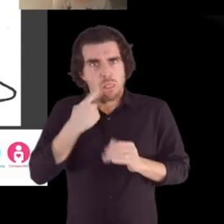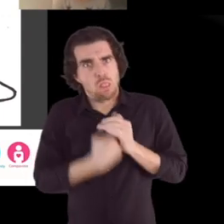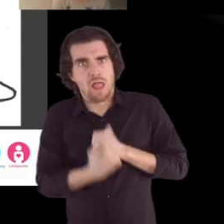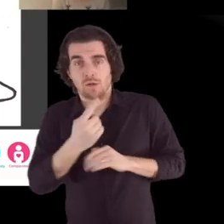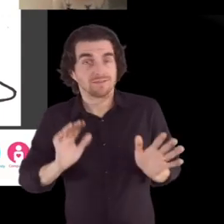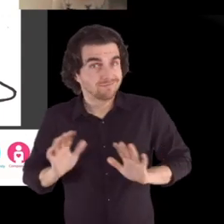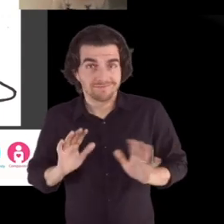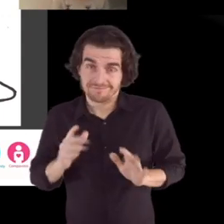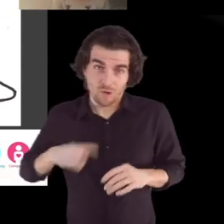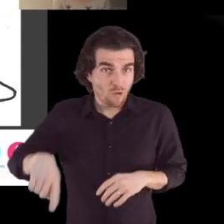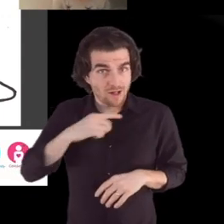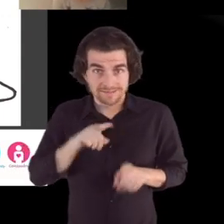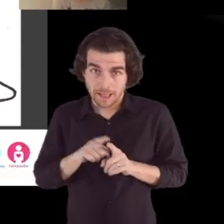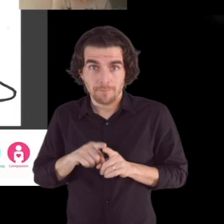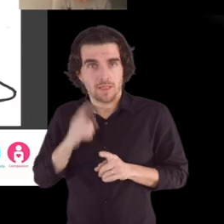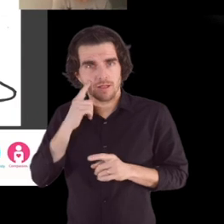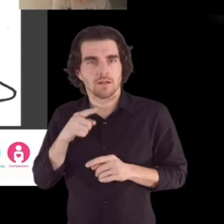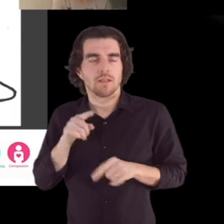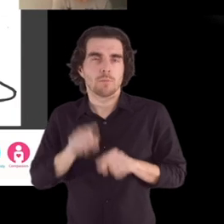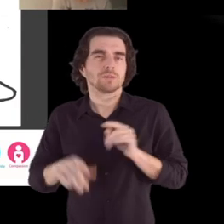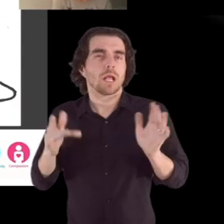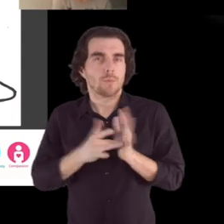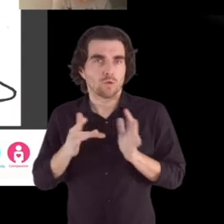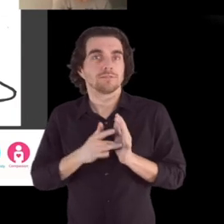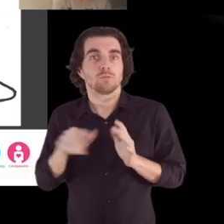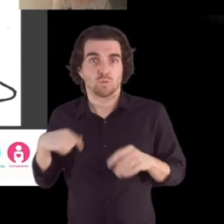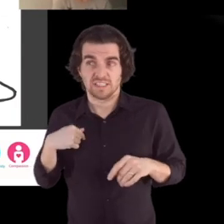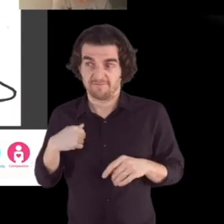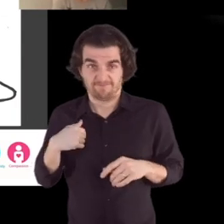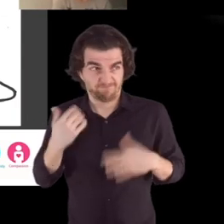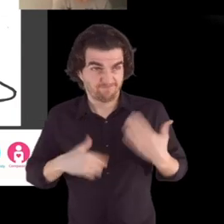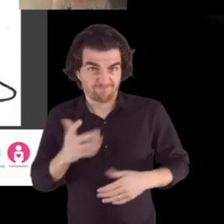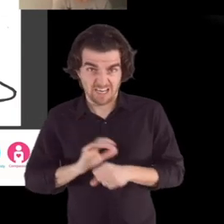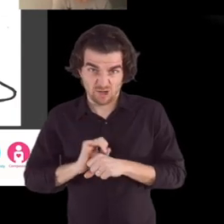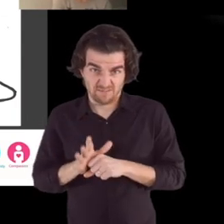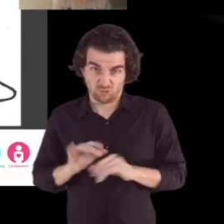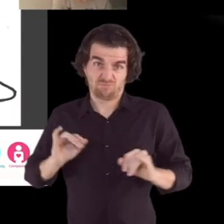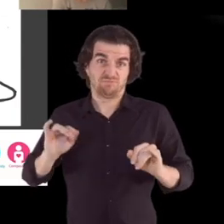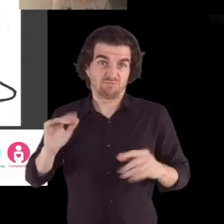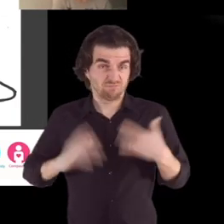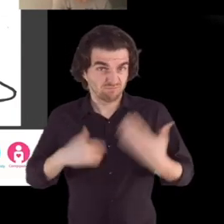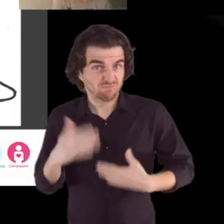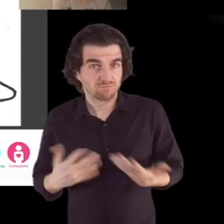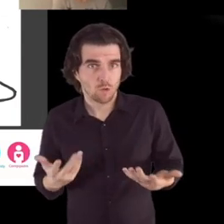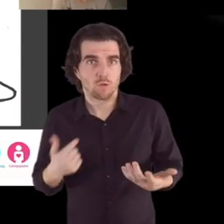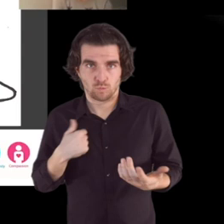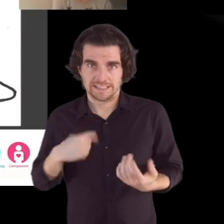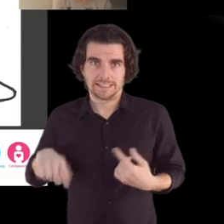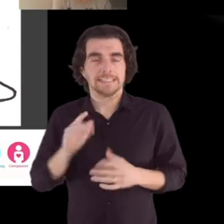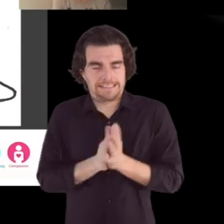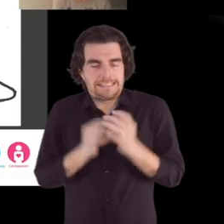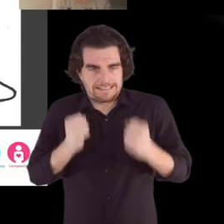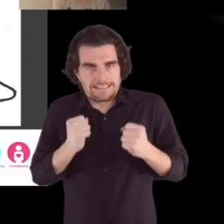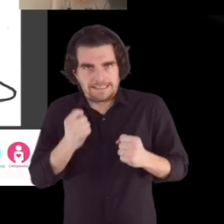do, and recognize that you're not the only one who's experiencing this. And I think that's the most important thing. We're all going through a pandemic. We're all going through